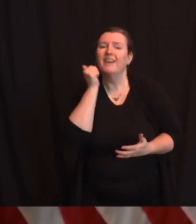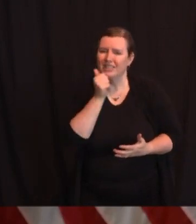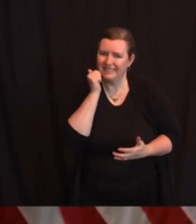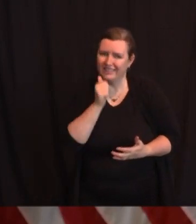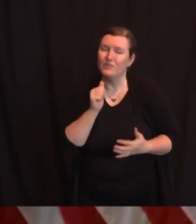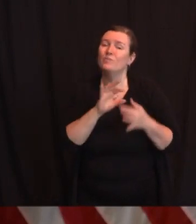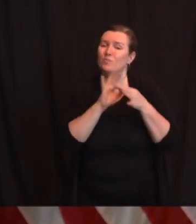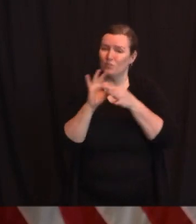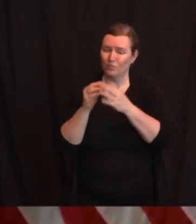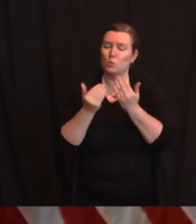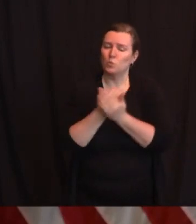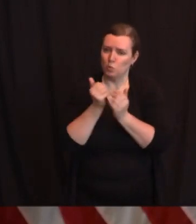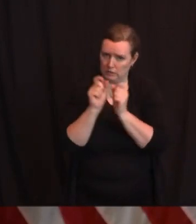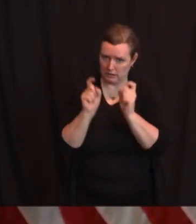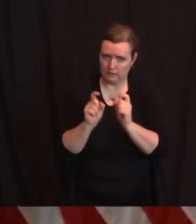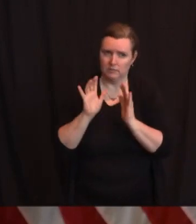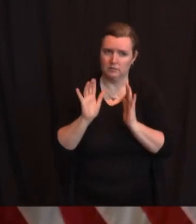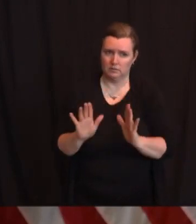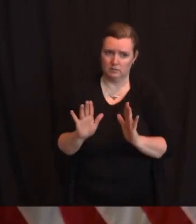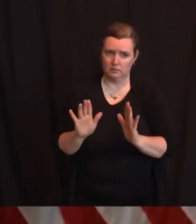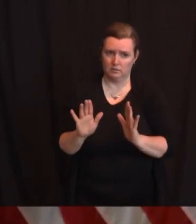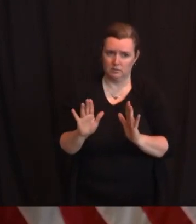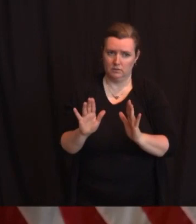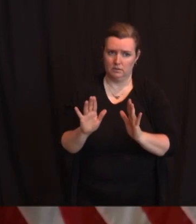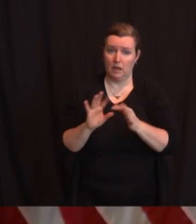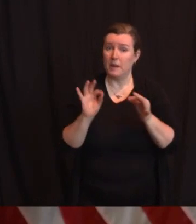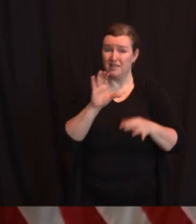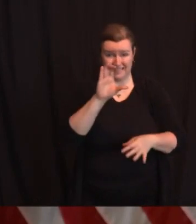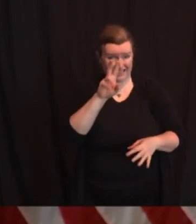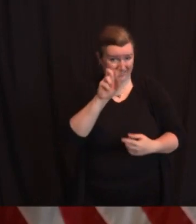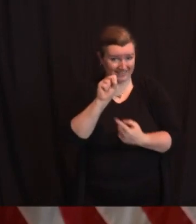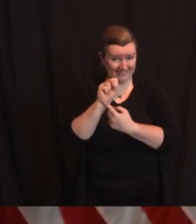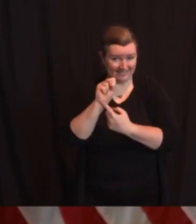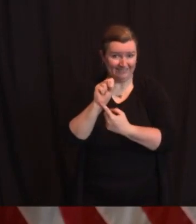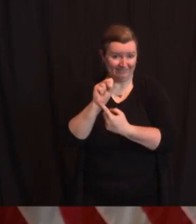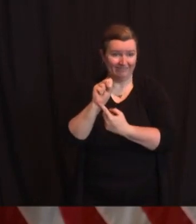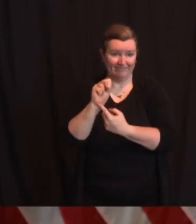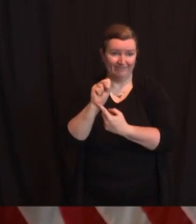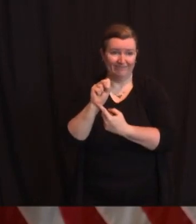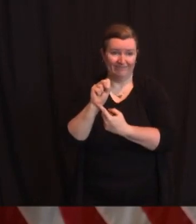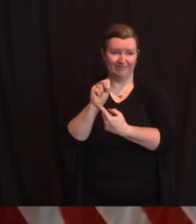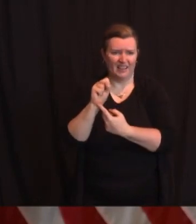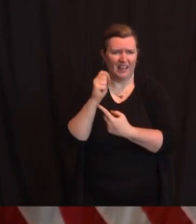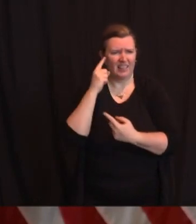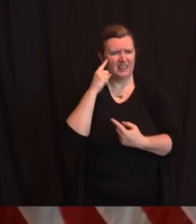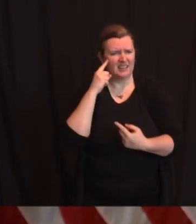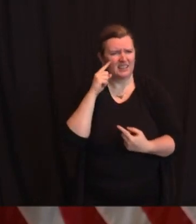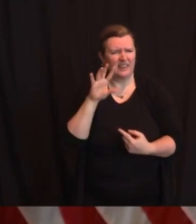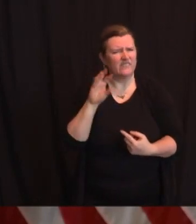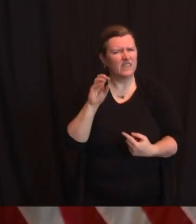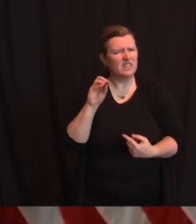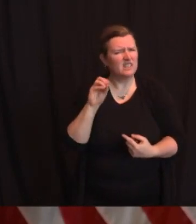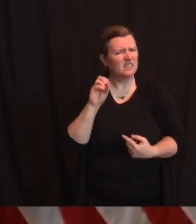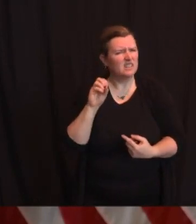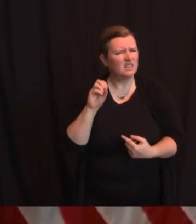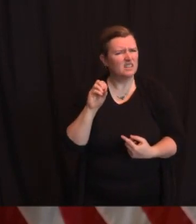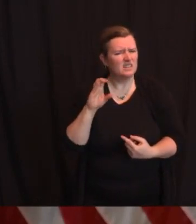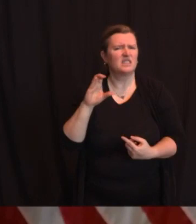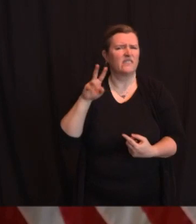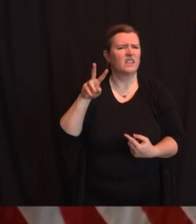for instance, today. I believe I'm getting my drugstores mixed up. I believe I said 50 are going to come online. Am I right? 50